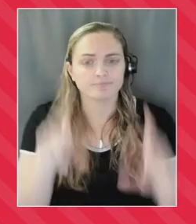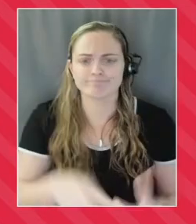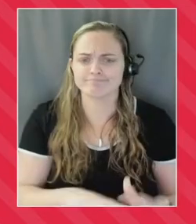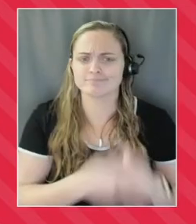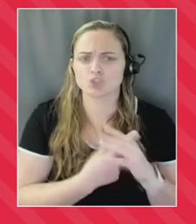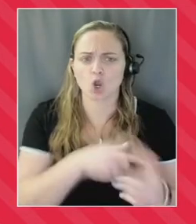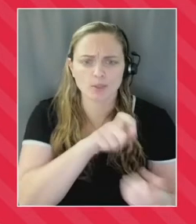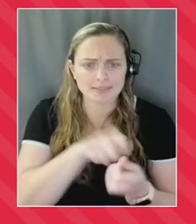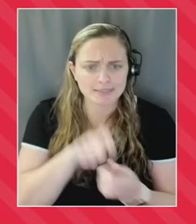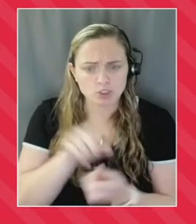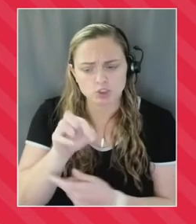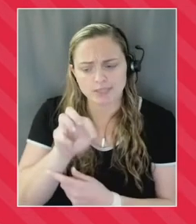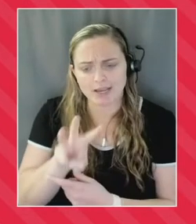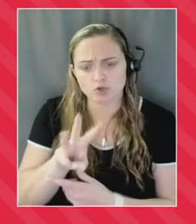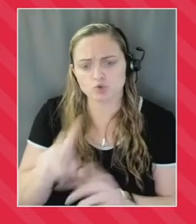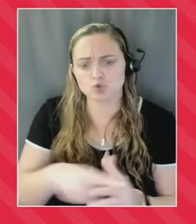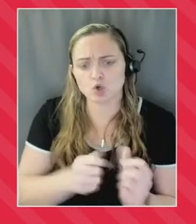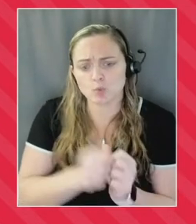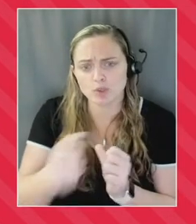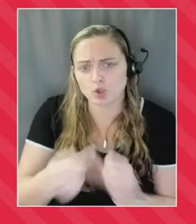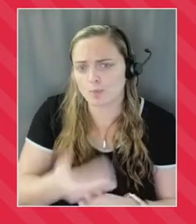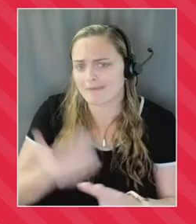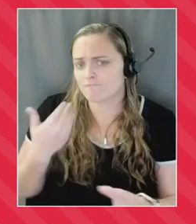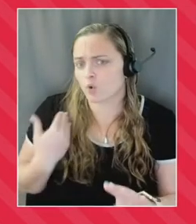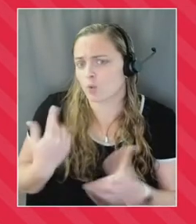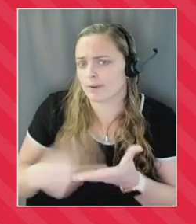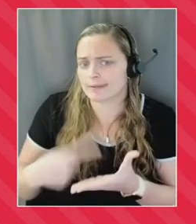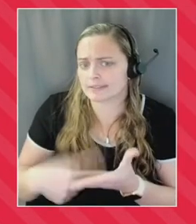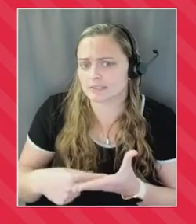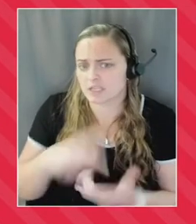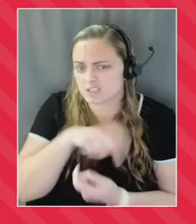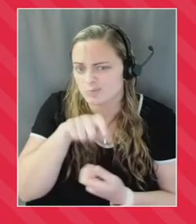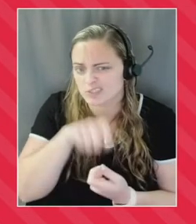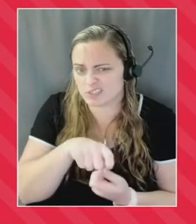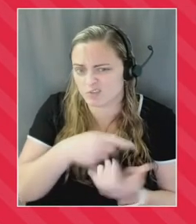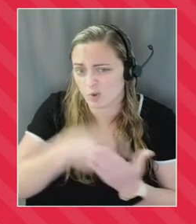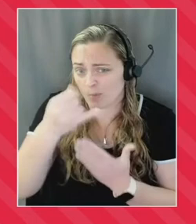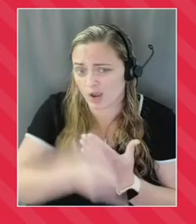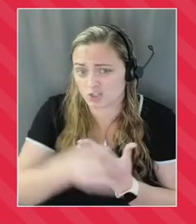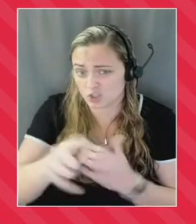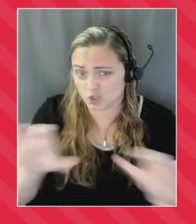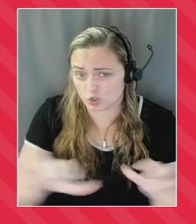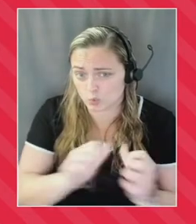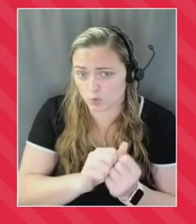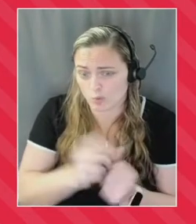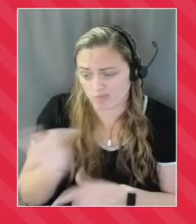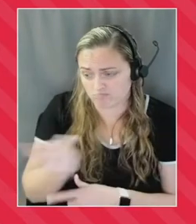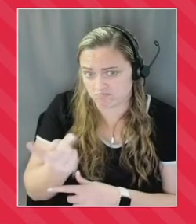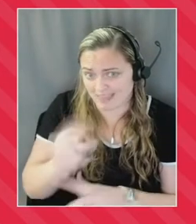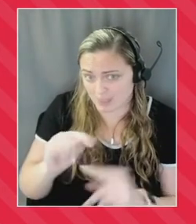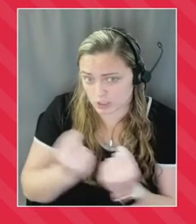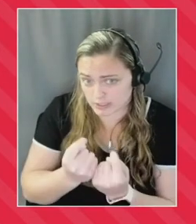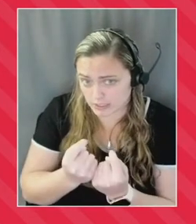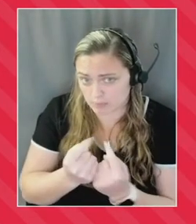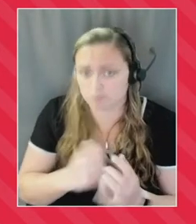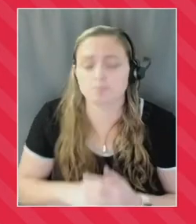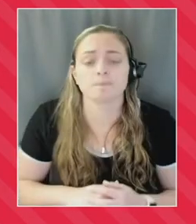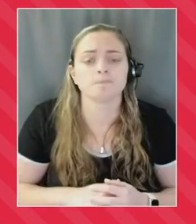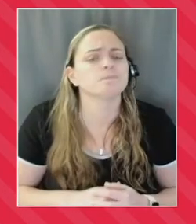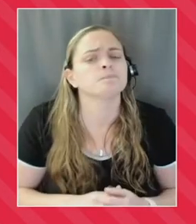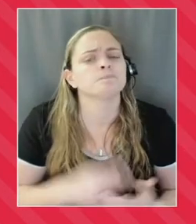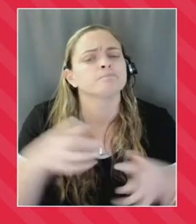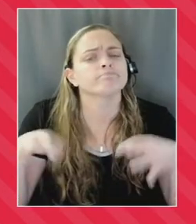with you, before we talk about this particular project that you're doing with Gordon and his team, can you tell us a little